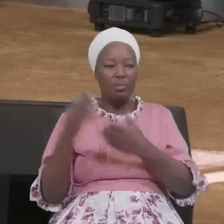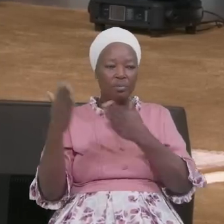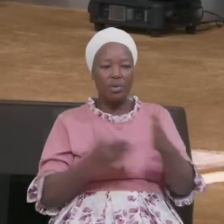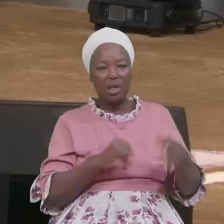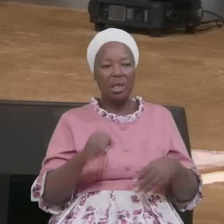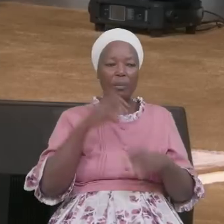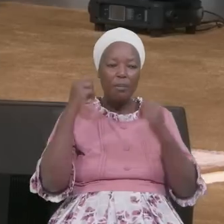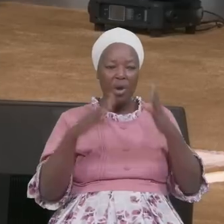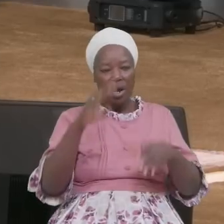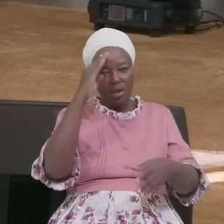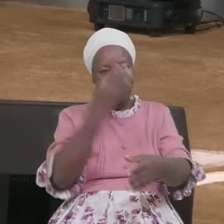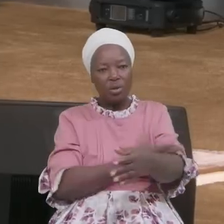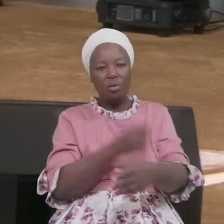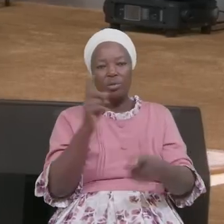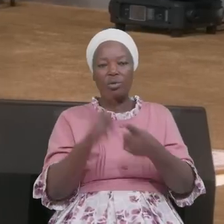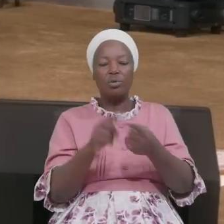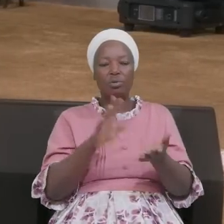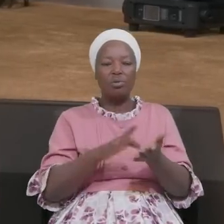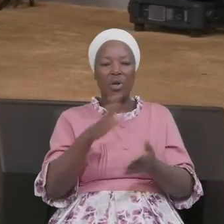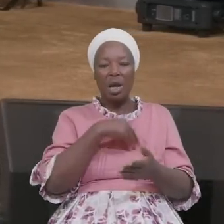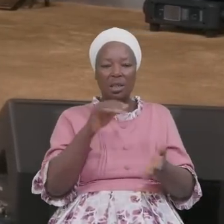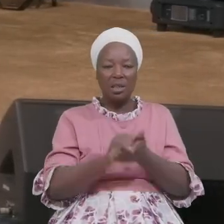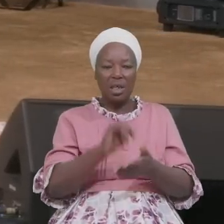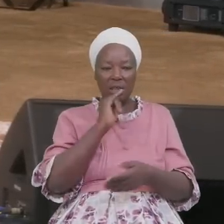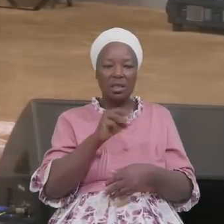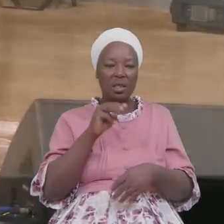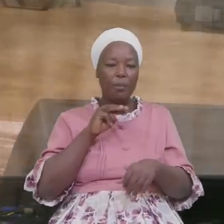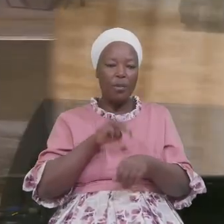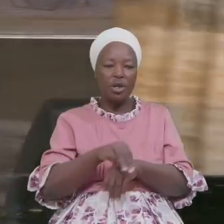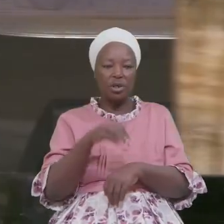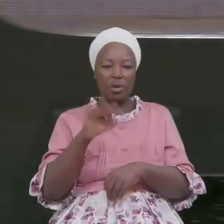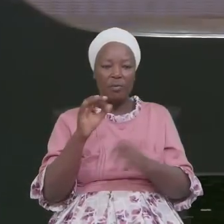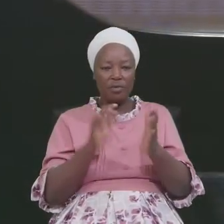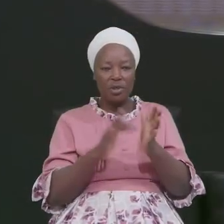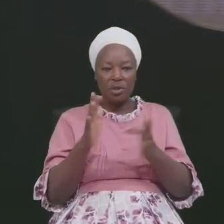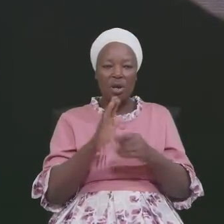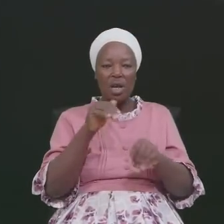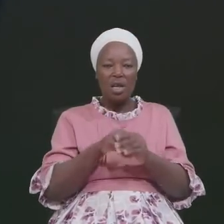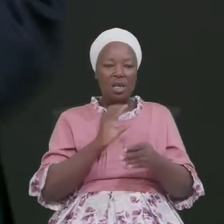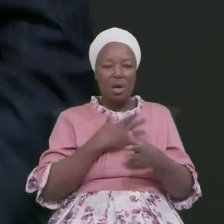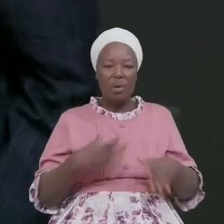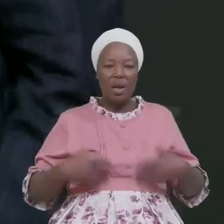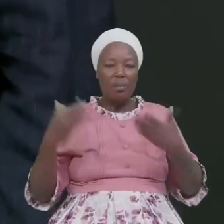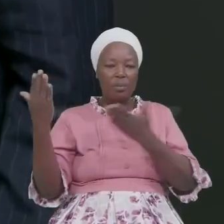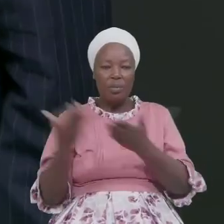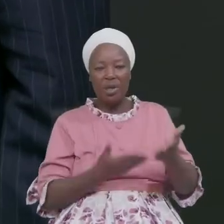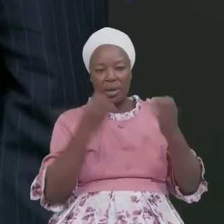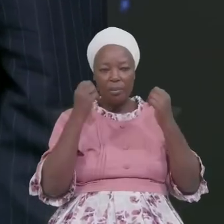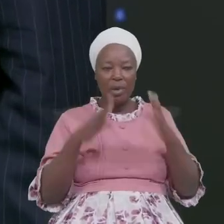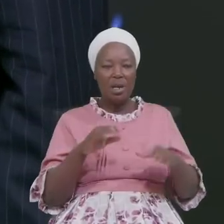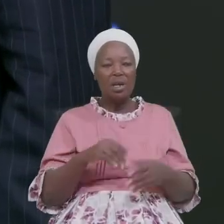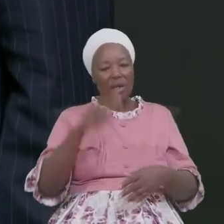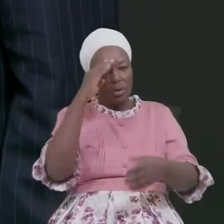glory. That is the ministry of Jesus in our lives, bringing many sons